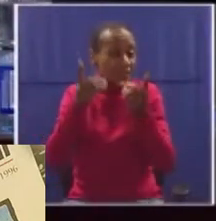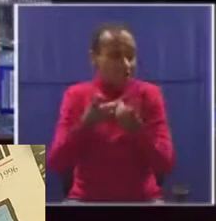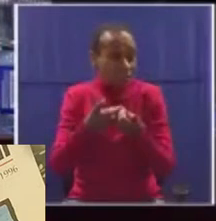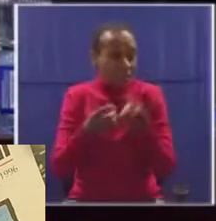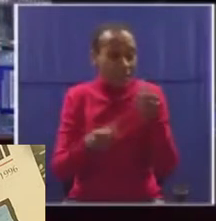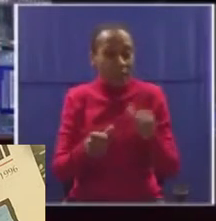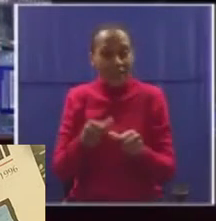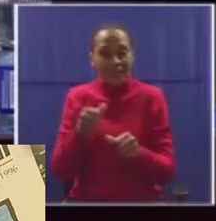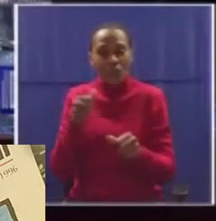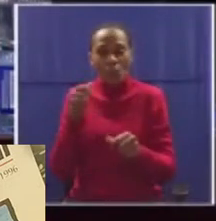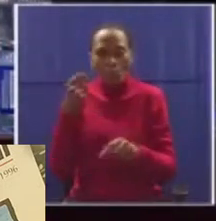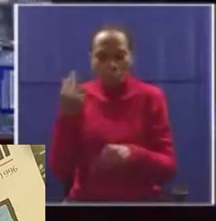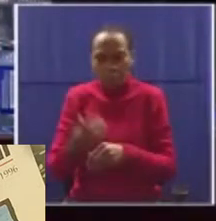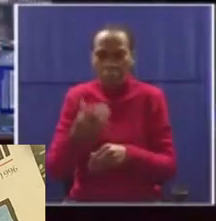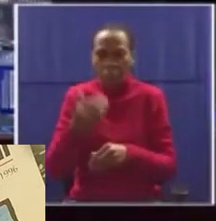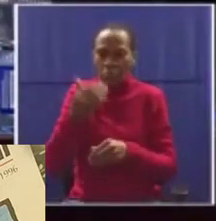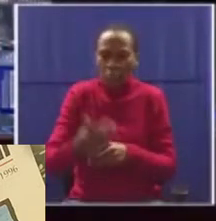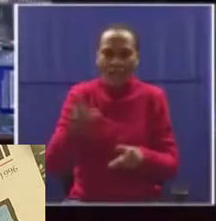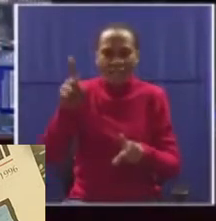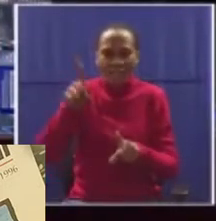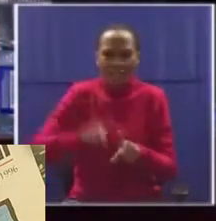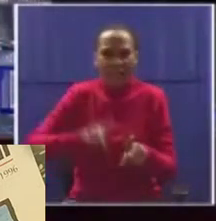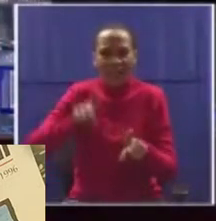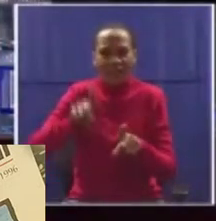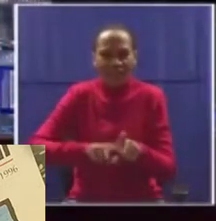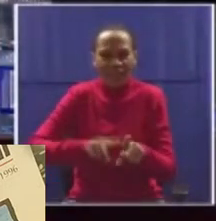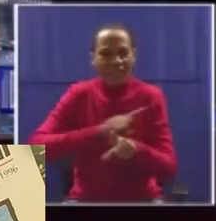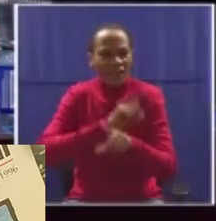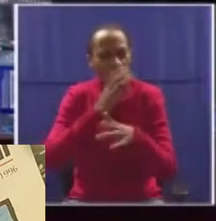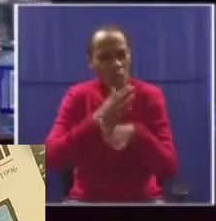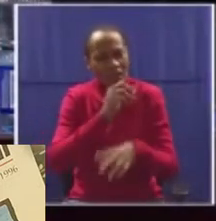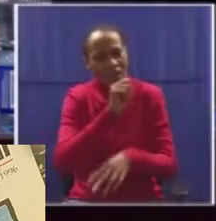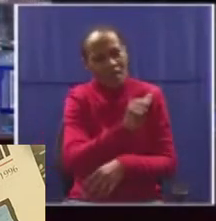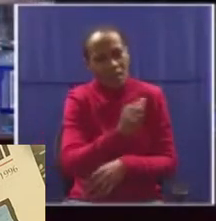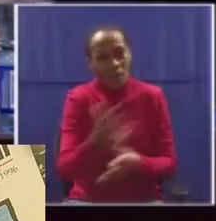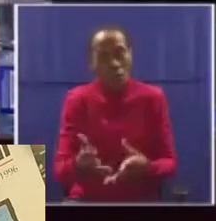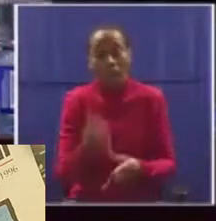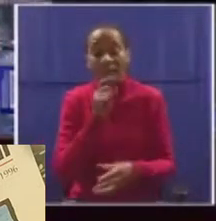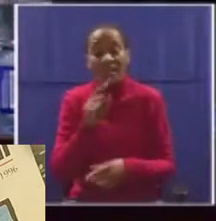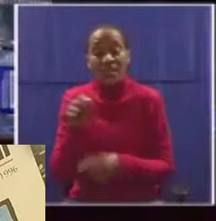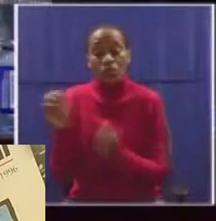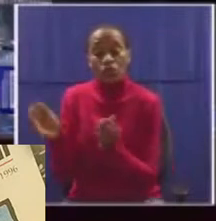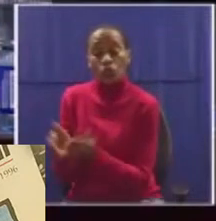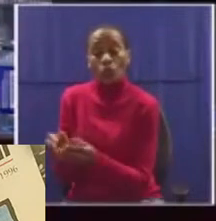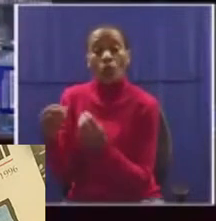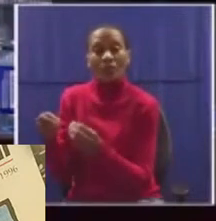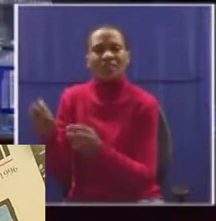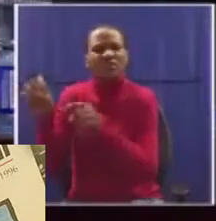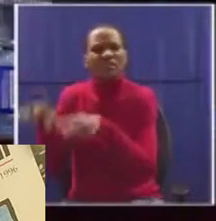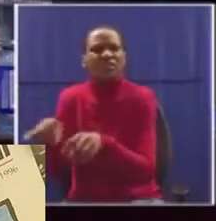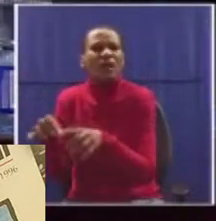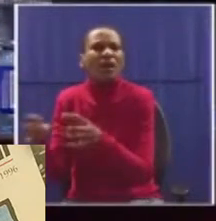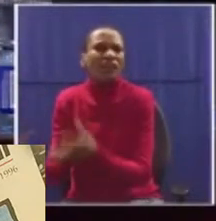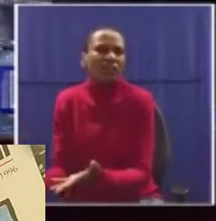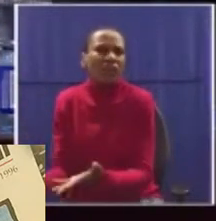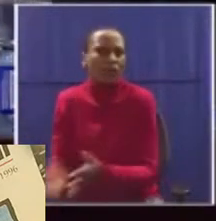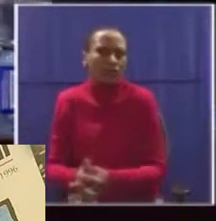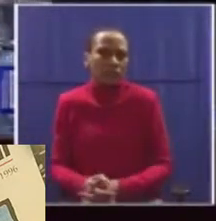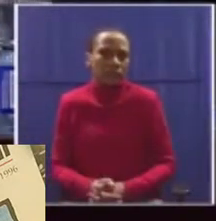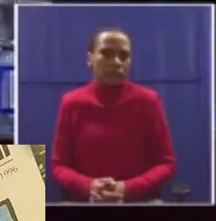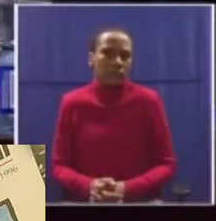consistently fails to deliver on its mandate leaving small businesses to suffer the